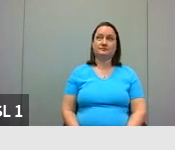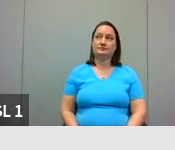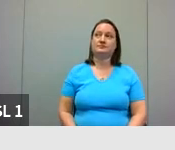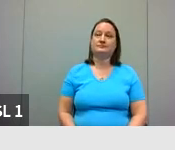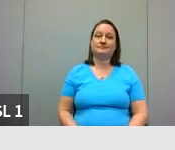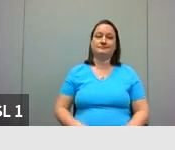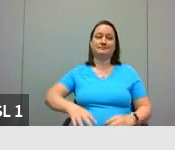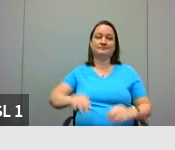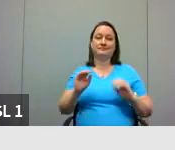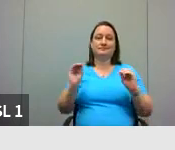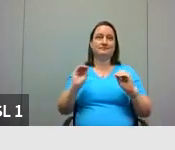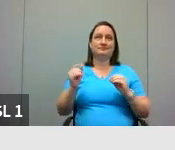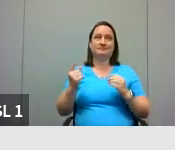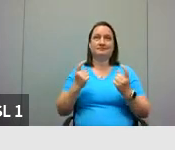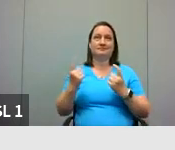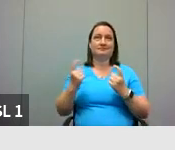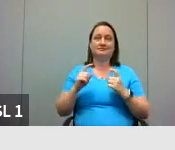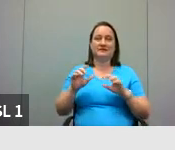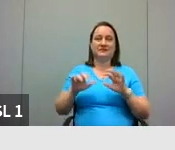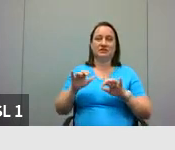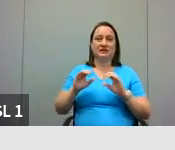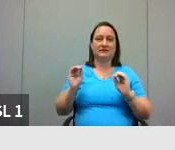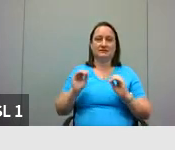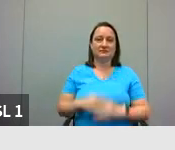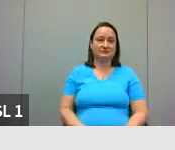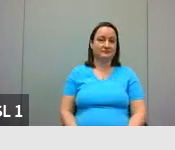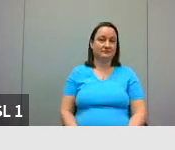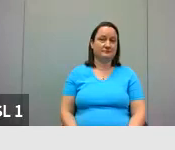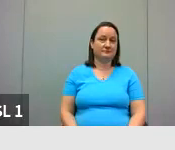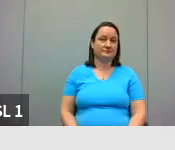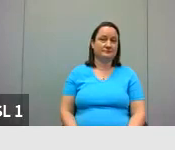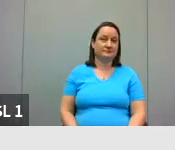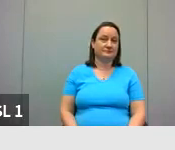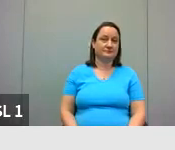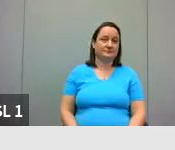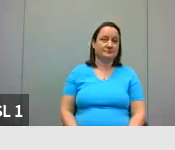Don't see any coming up in chat. Let's give it just a second in case.